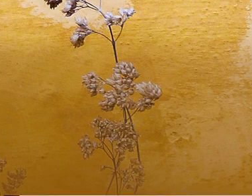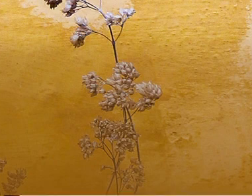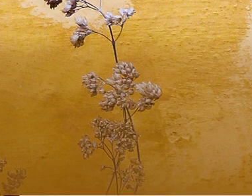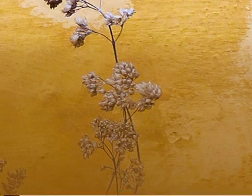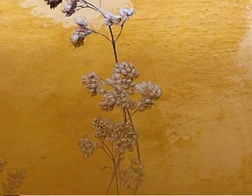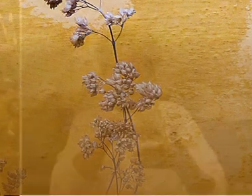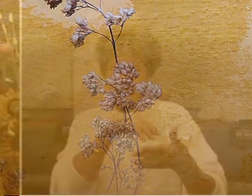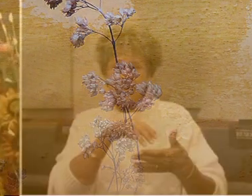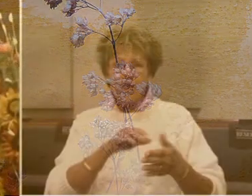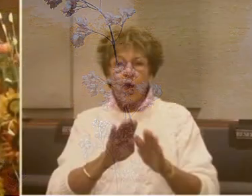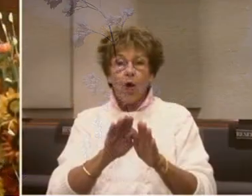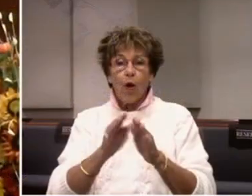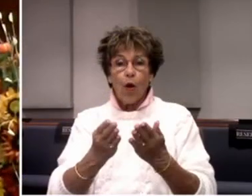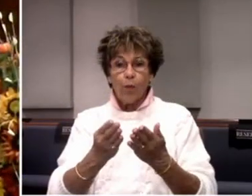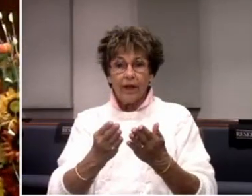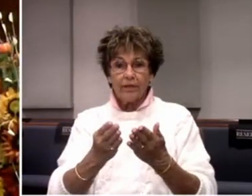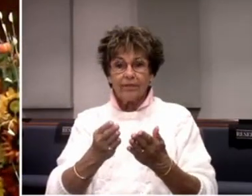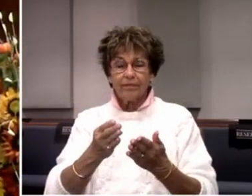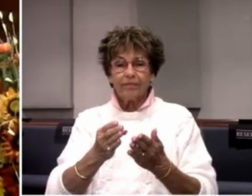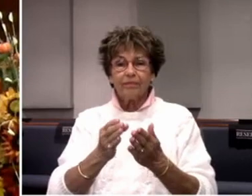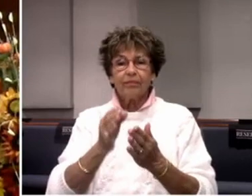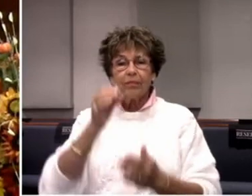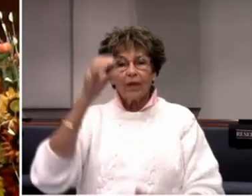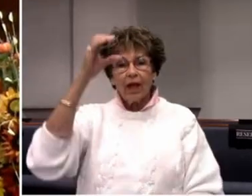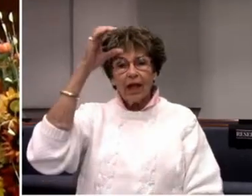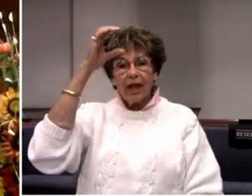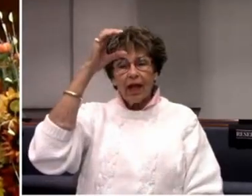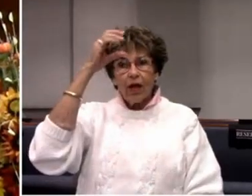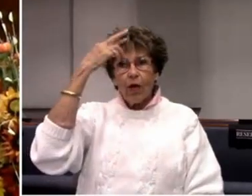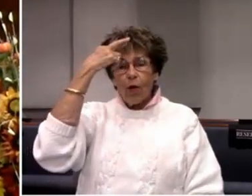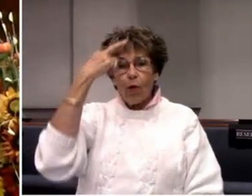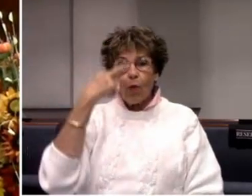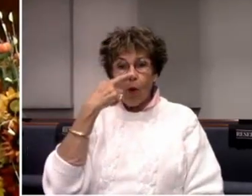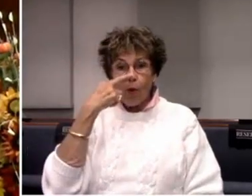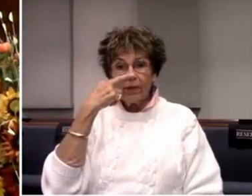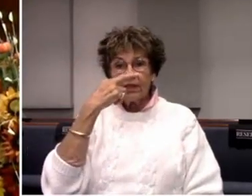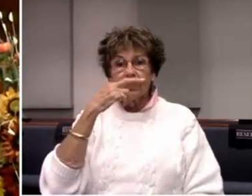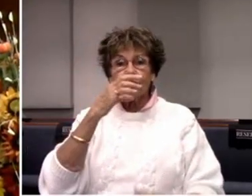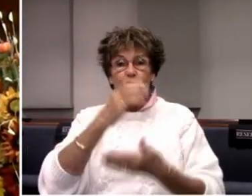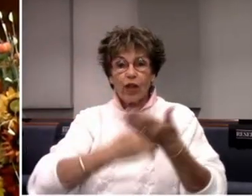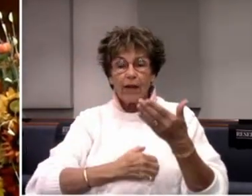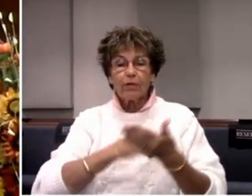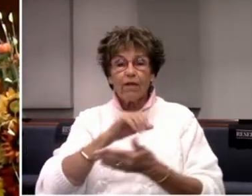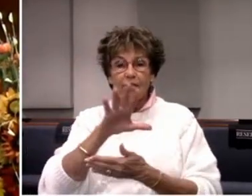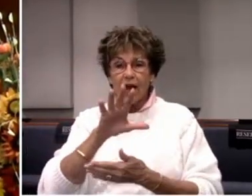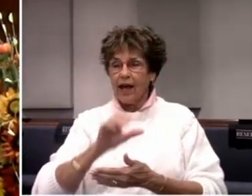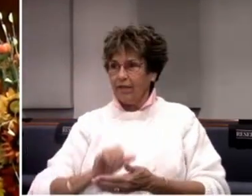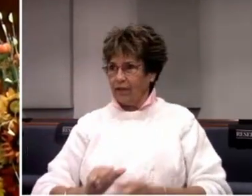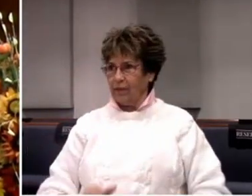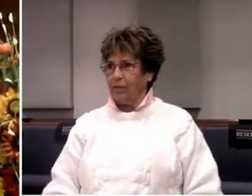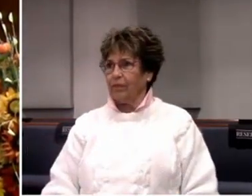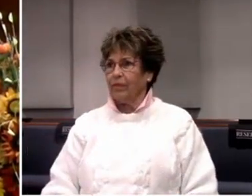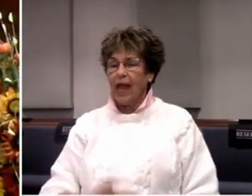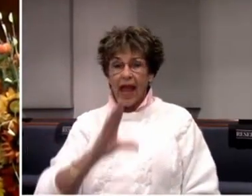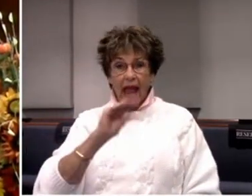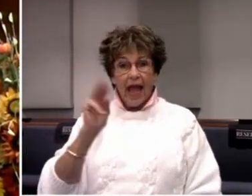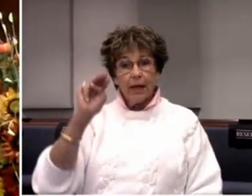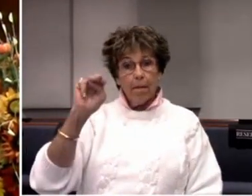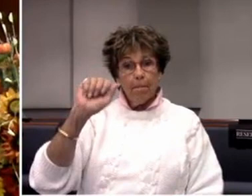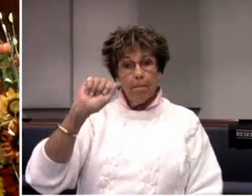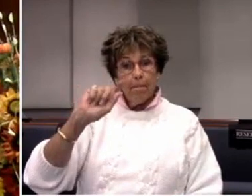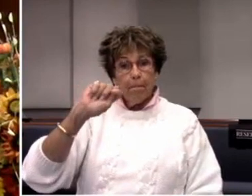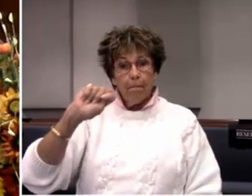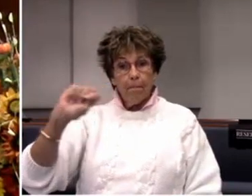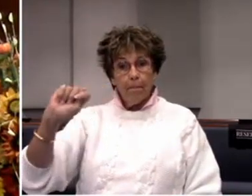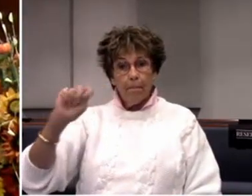chapter of the book of Matthew. We'll start in Matthew chapter number 5 and read just a couple of verses